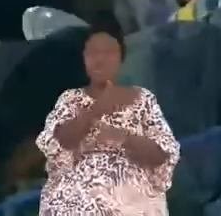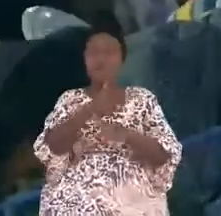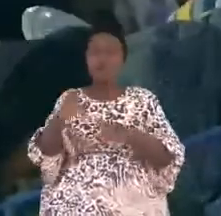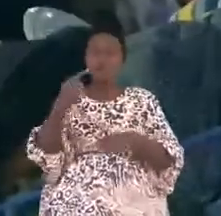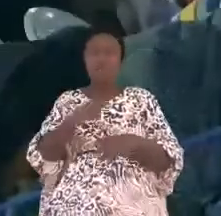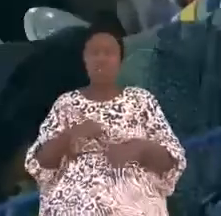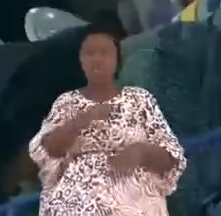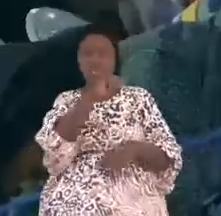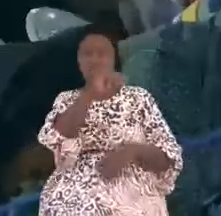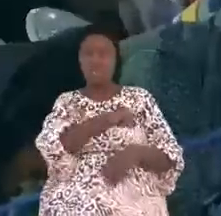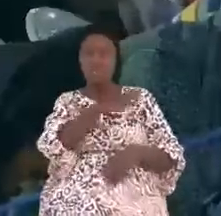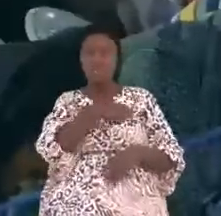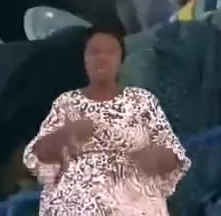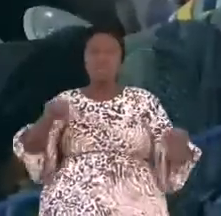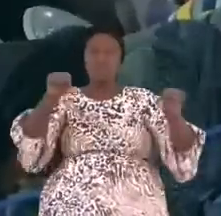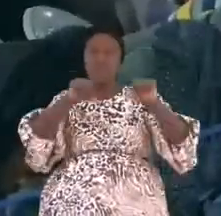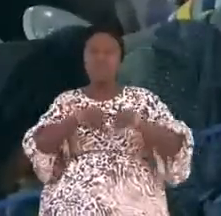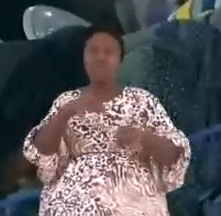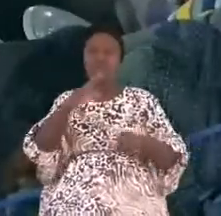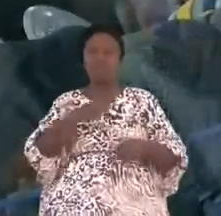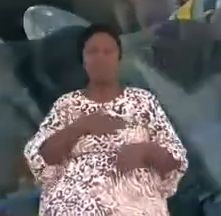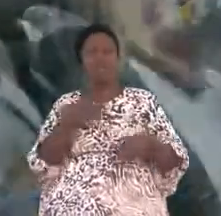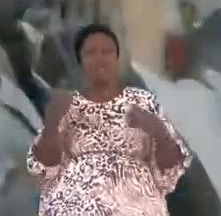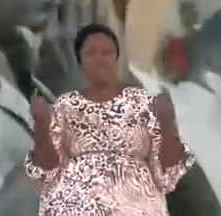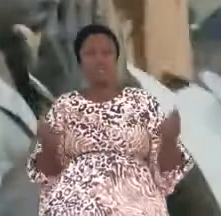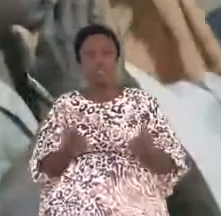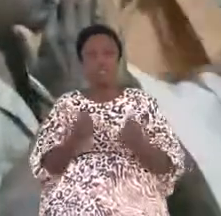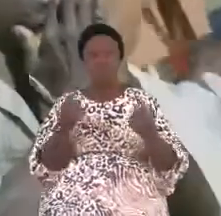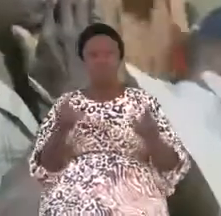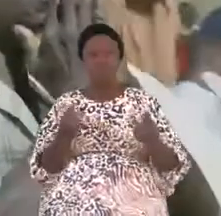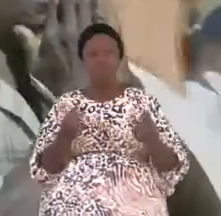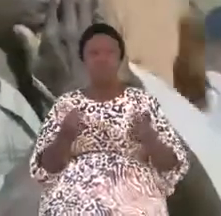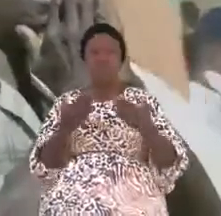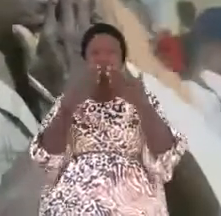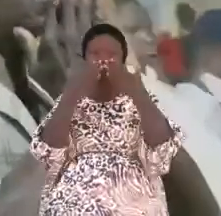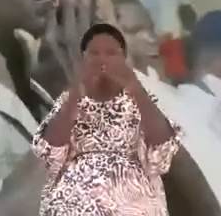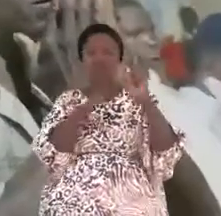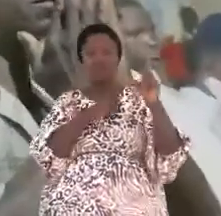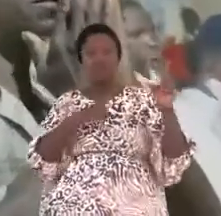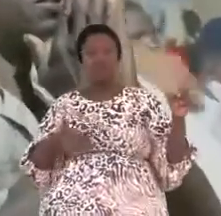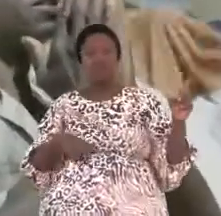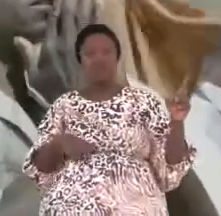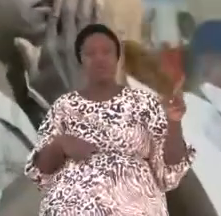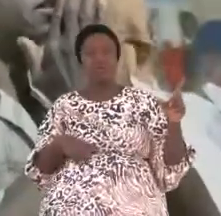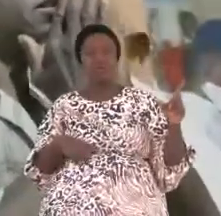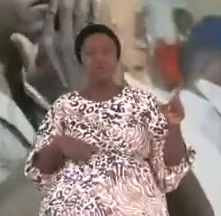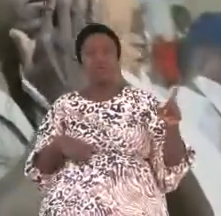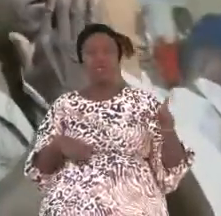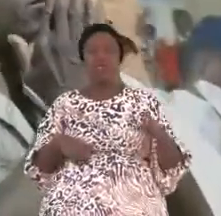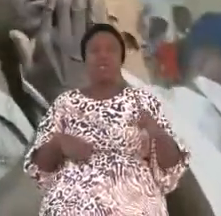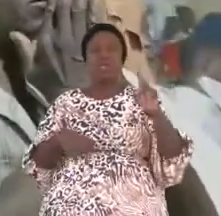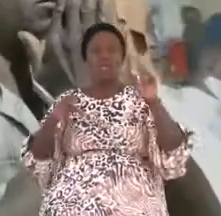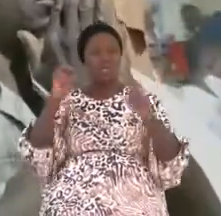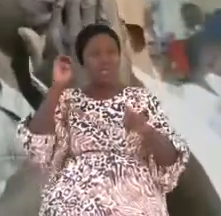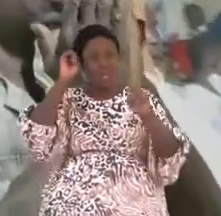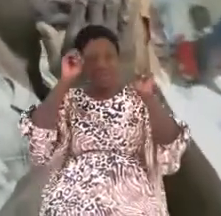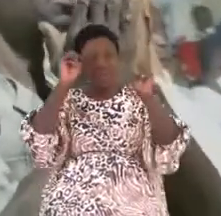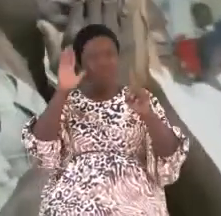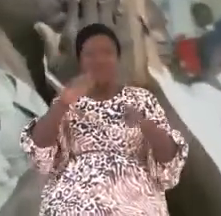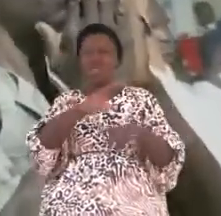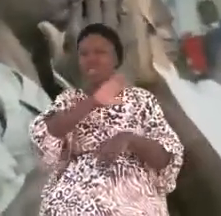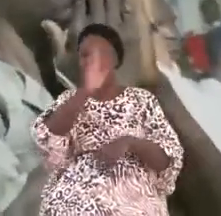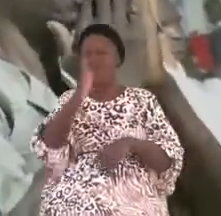guilt and the condemnation of my sin thank you lord he will never reject